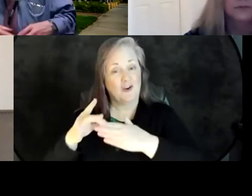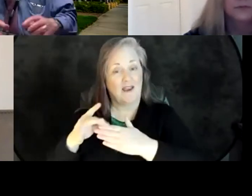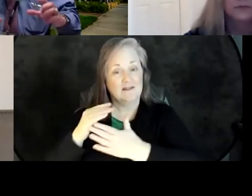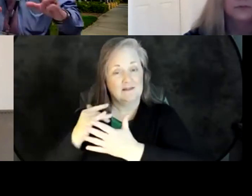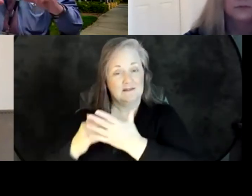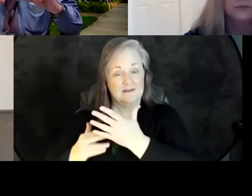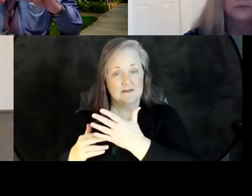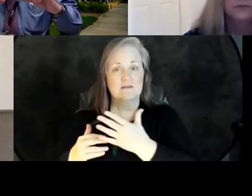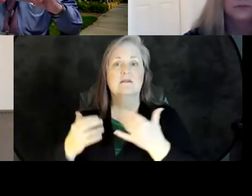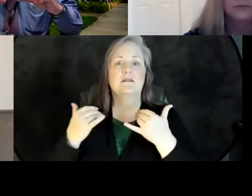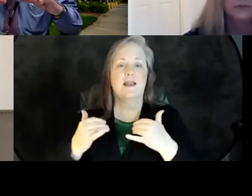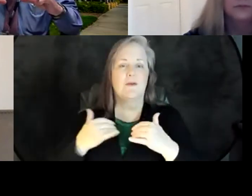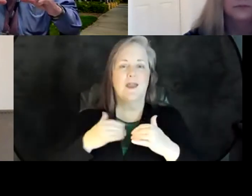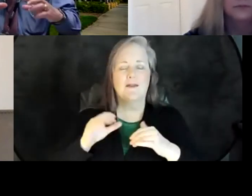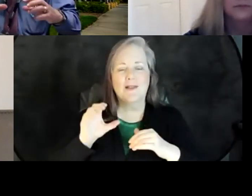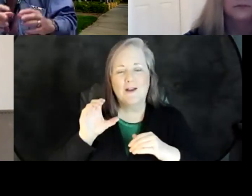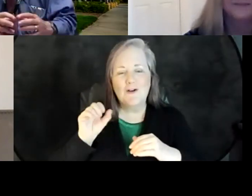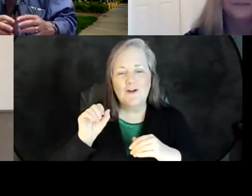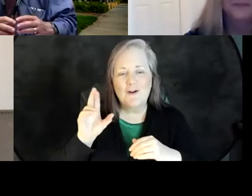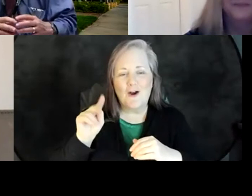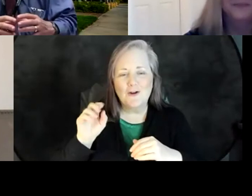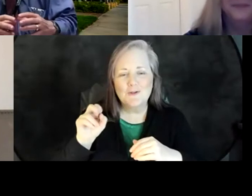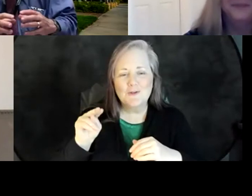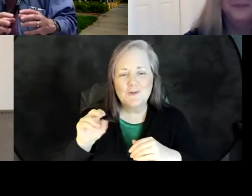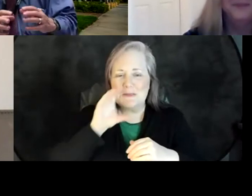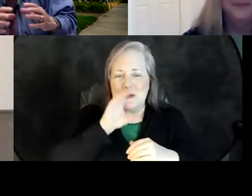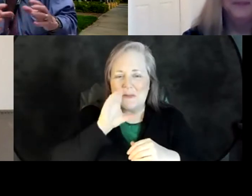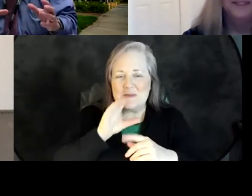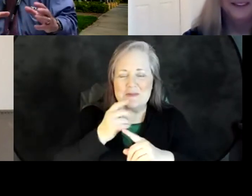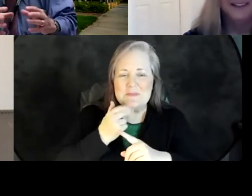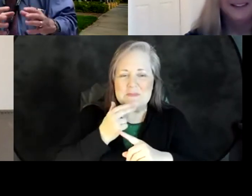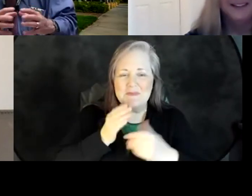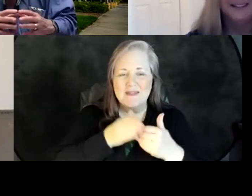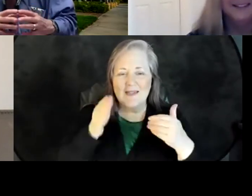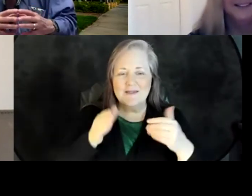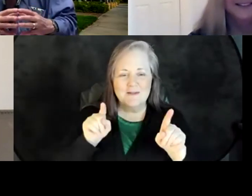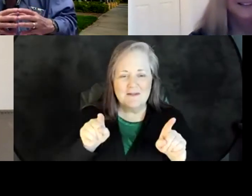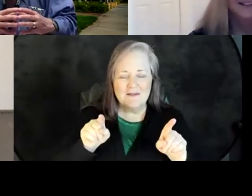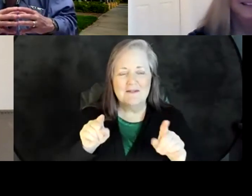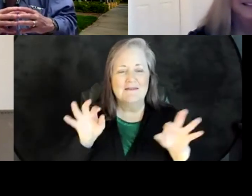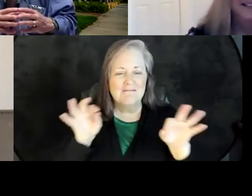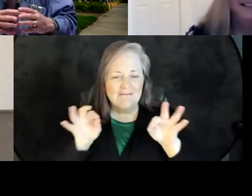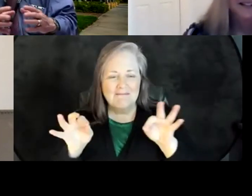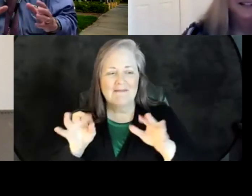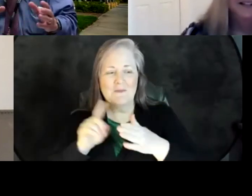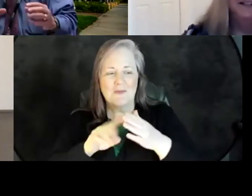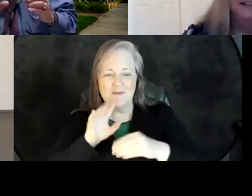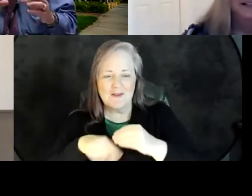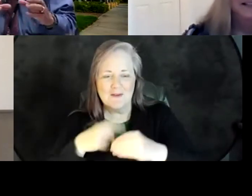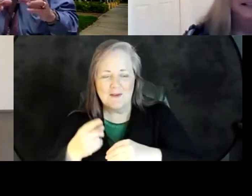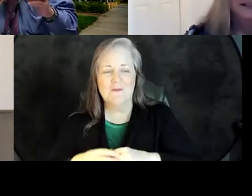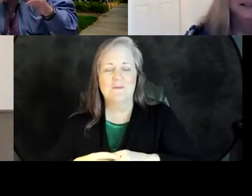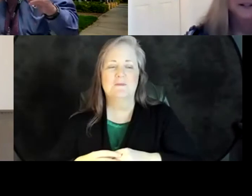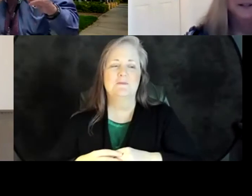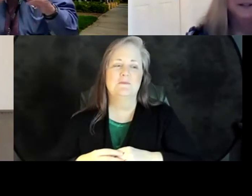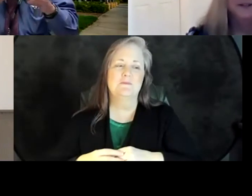they now put these little cartoons up next to their guidance to show you what they're talking about. And they